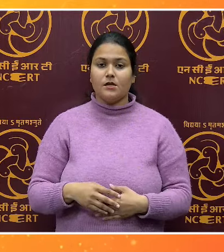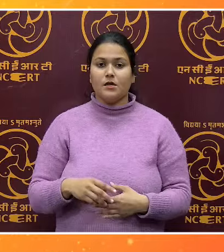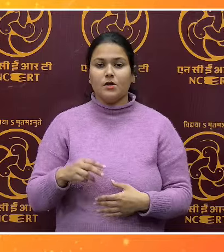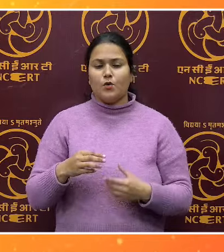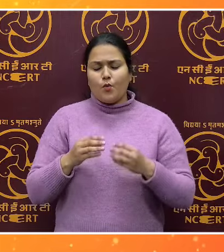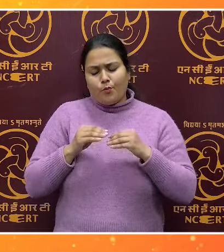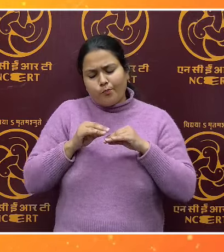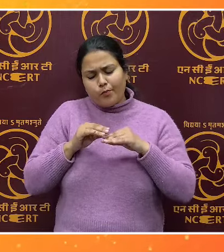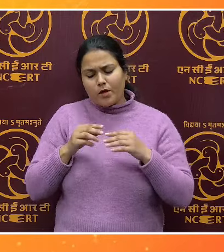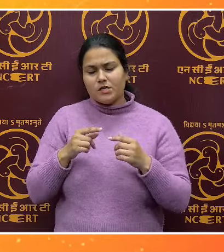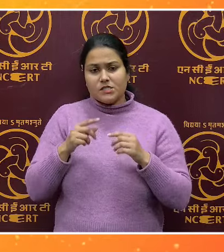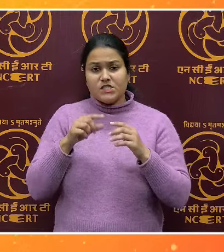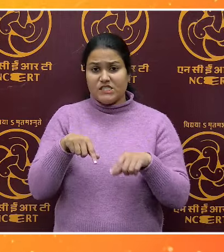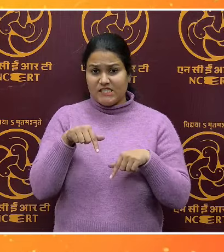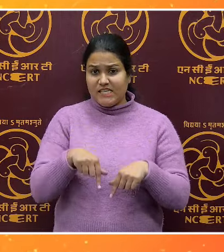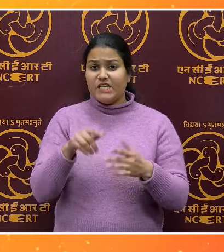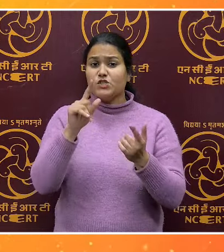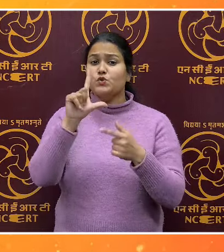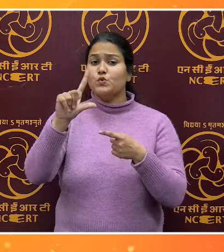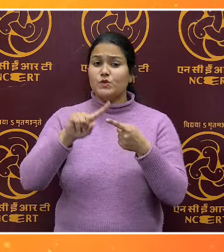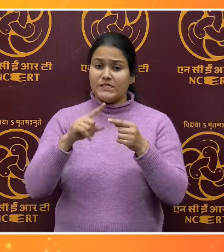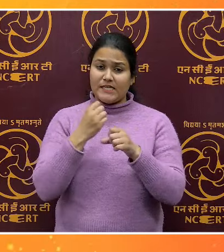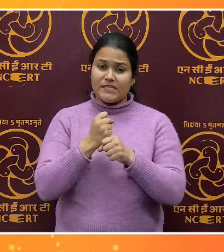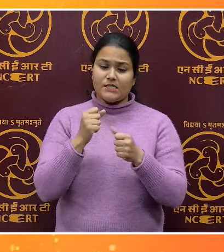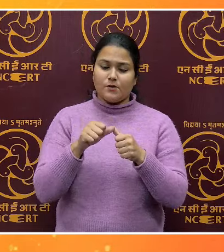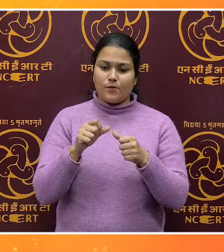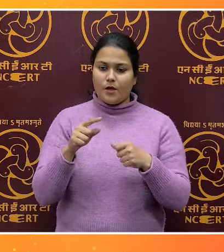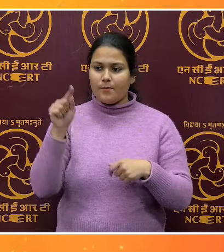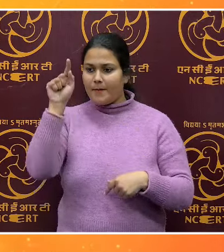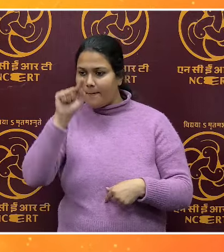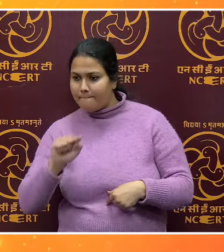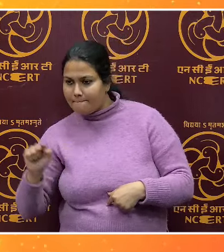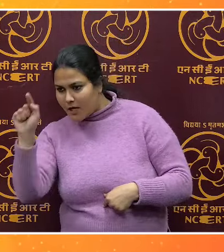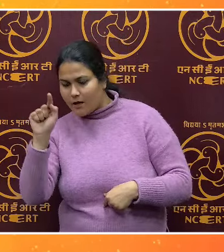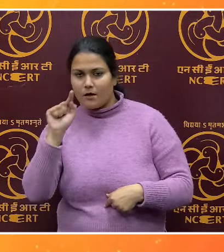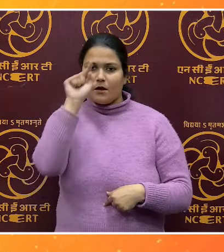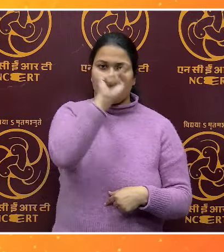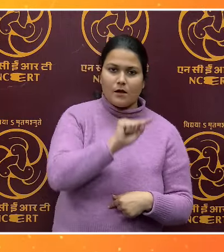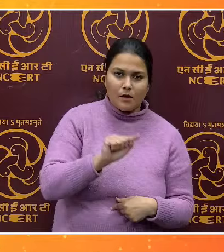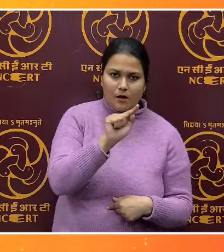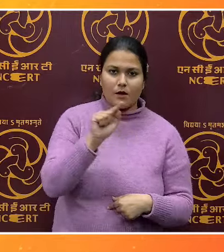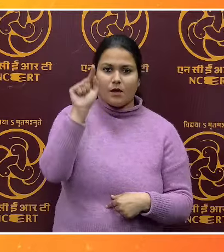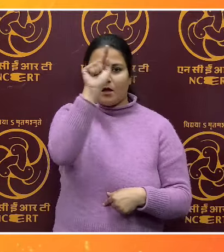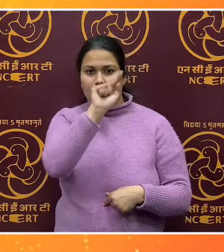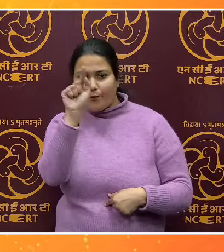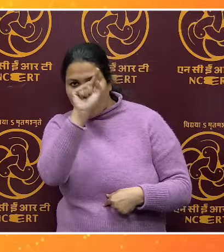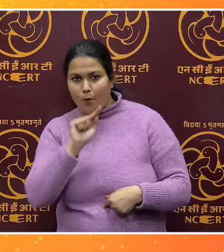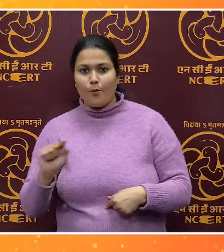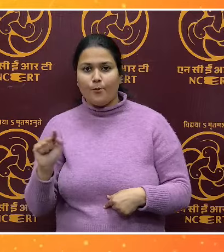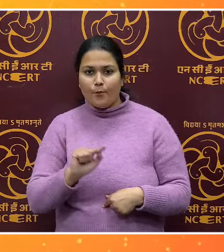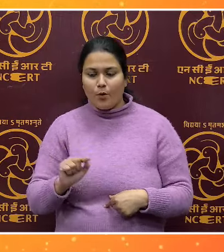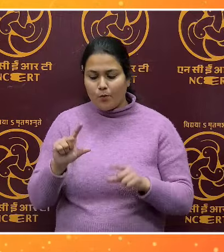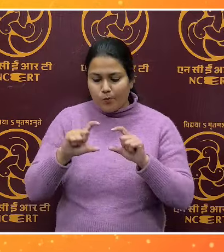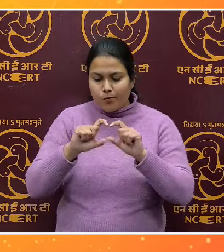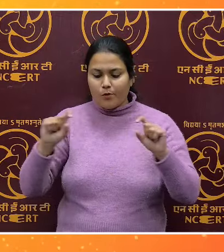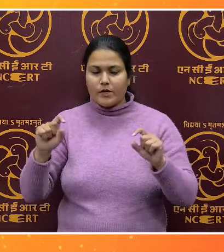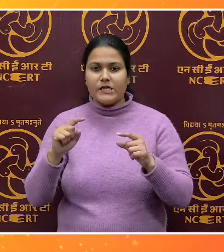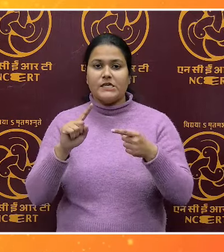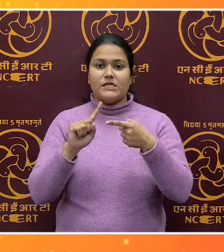several donor sites. Well known example is EDTA, that is 4